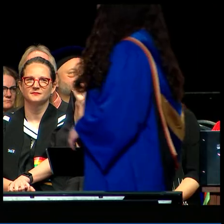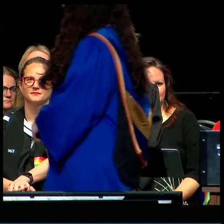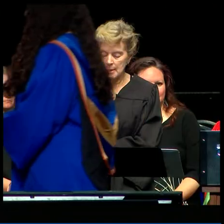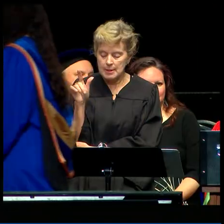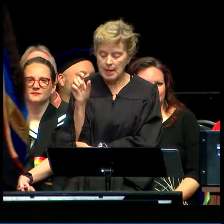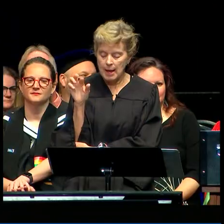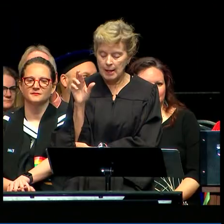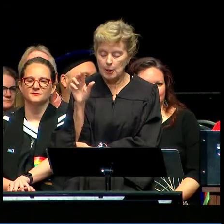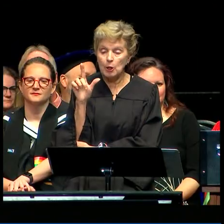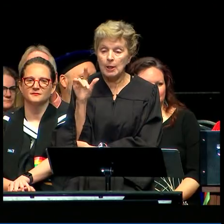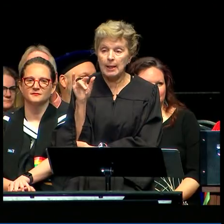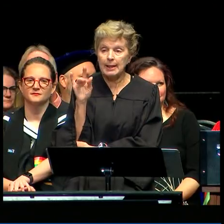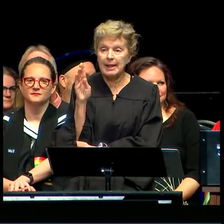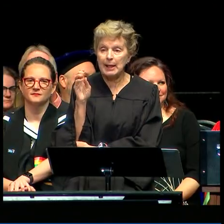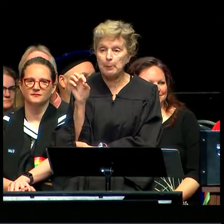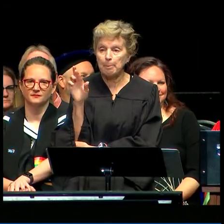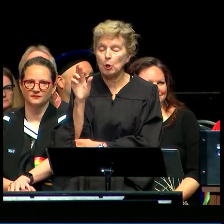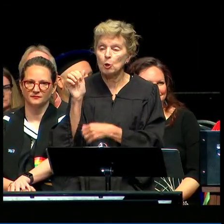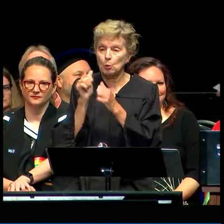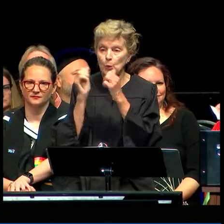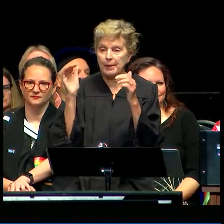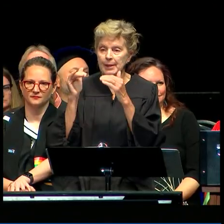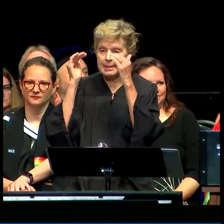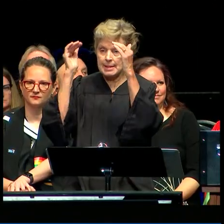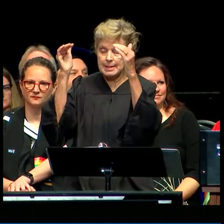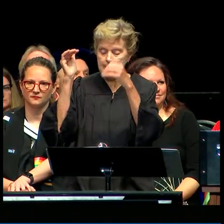Taylor Lieber, with distinction.